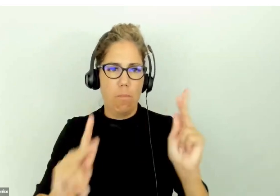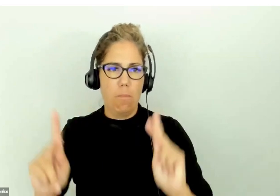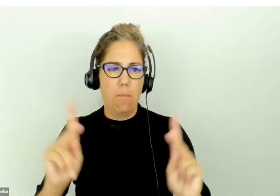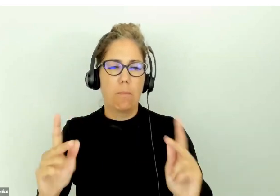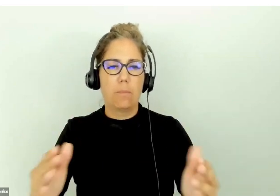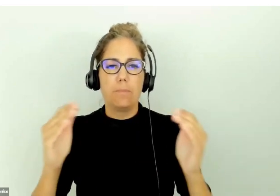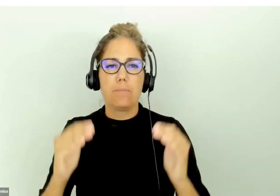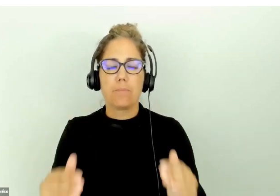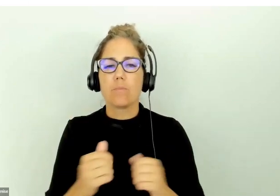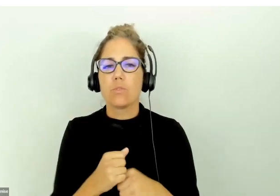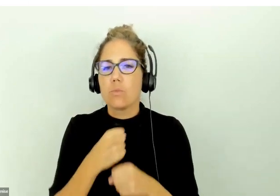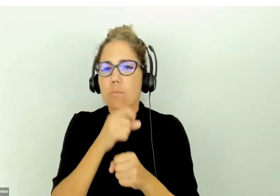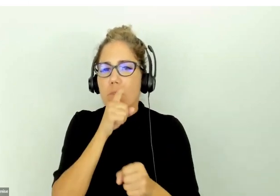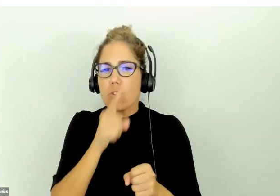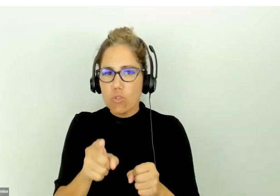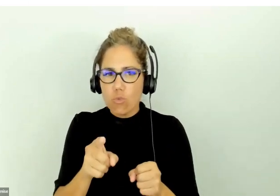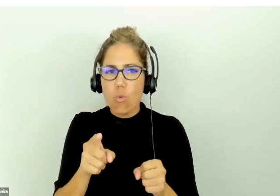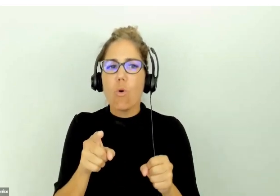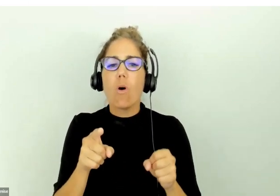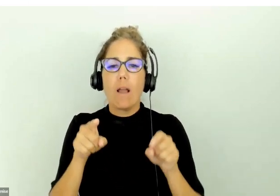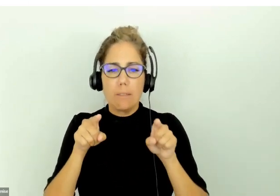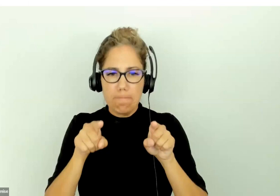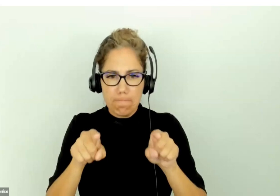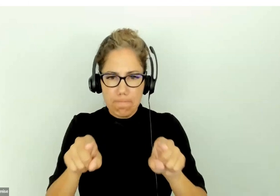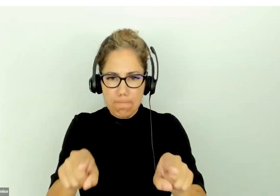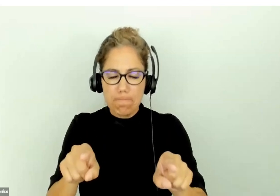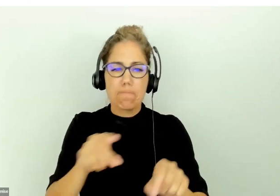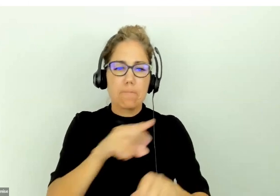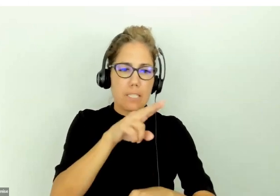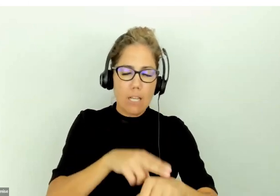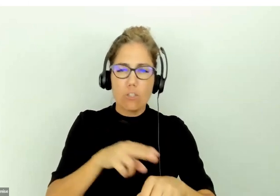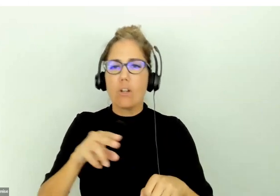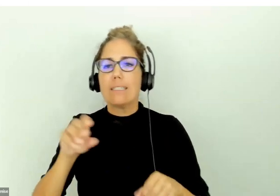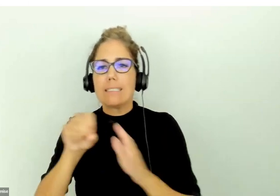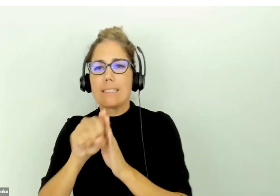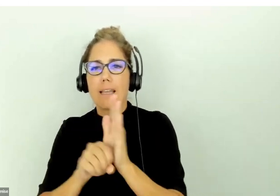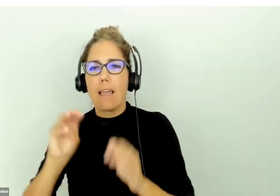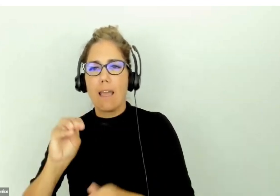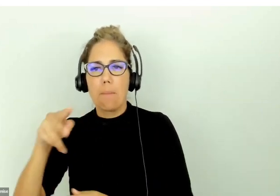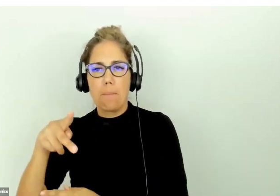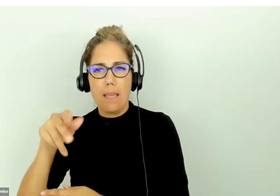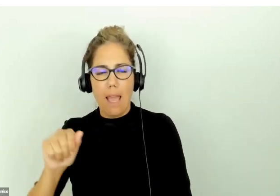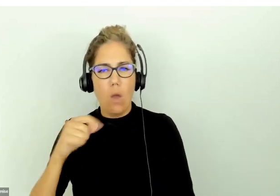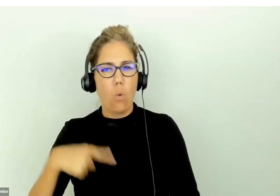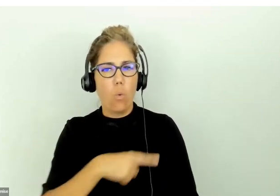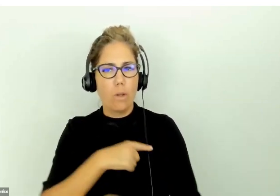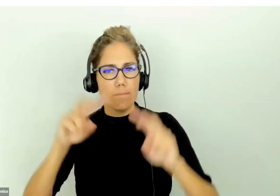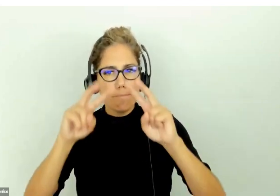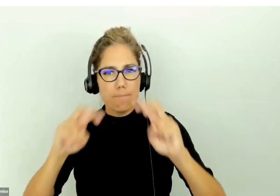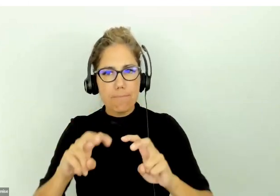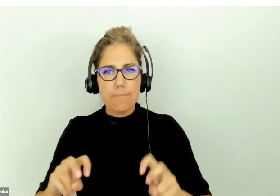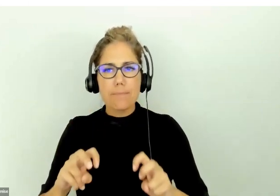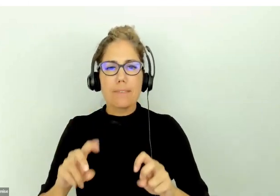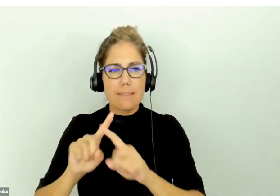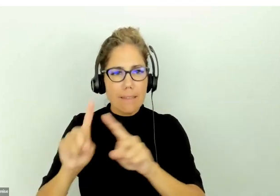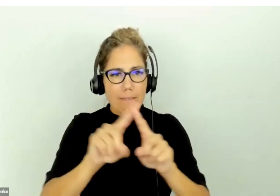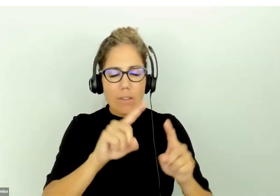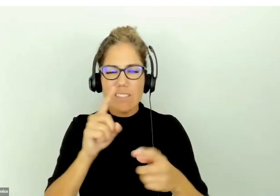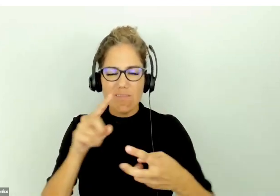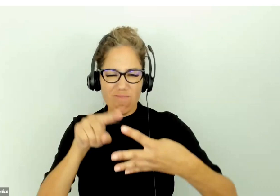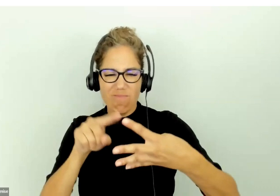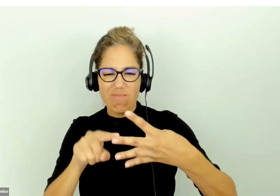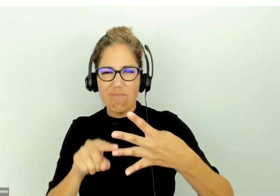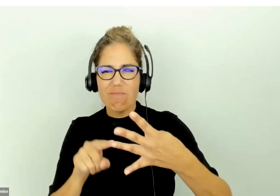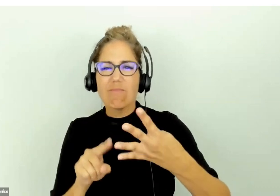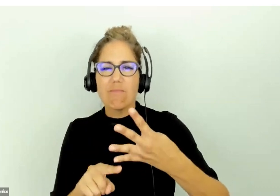So to ensure alignment with state MPAs, we analyzed how the framework, both the domains, the 4 domains that